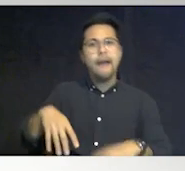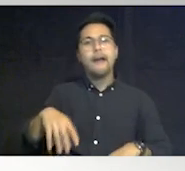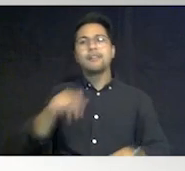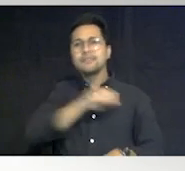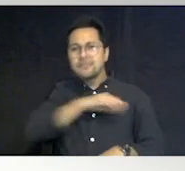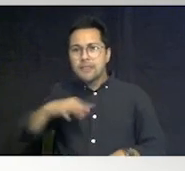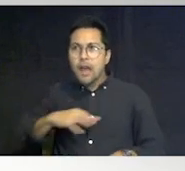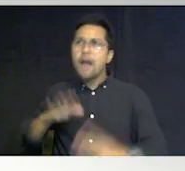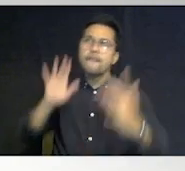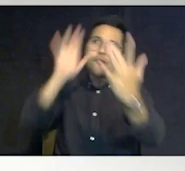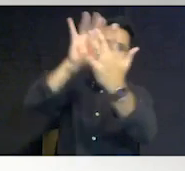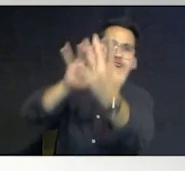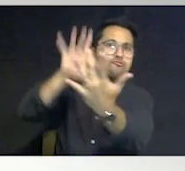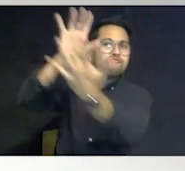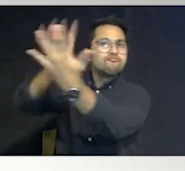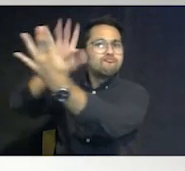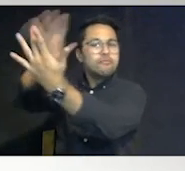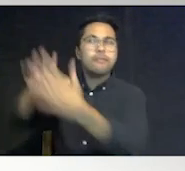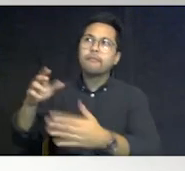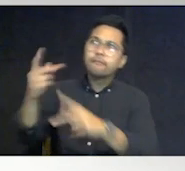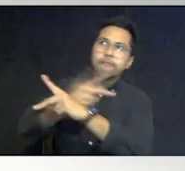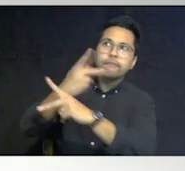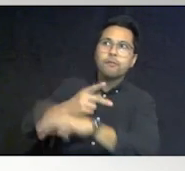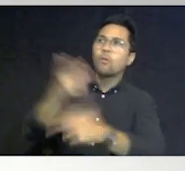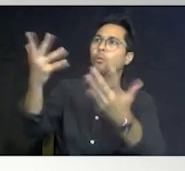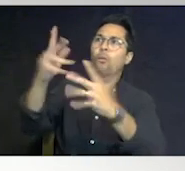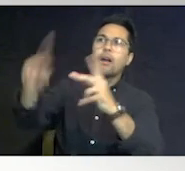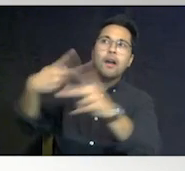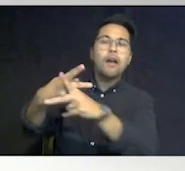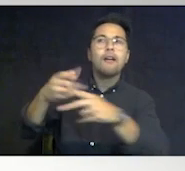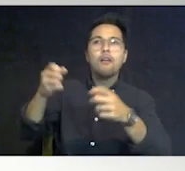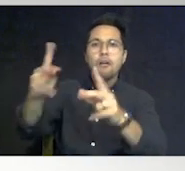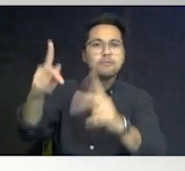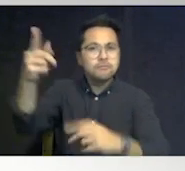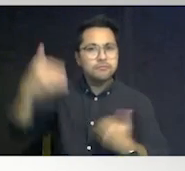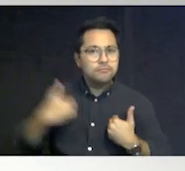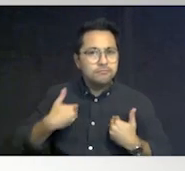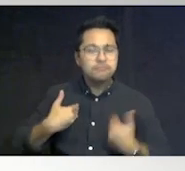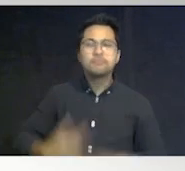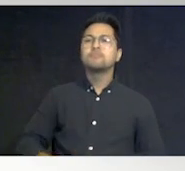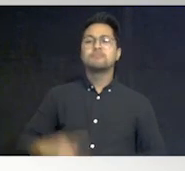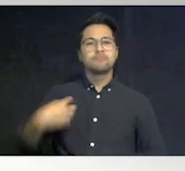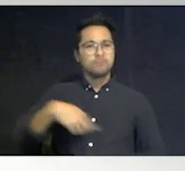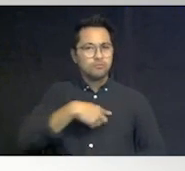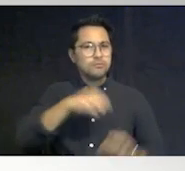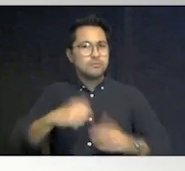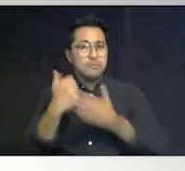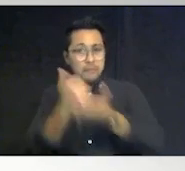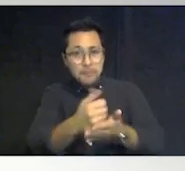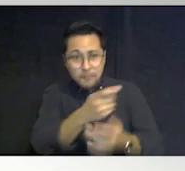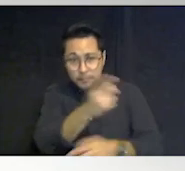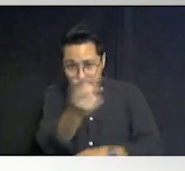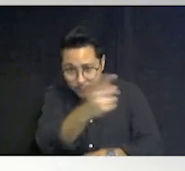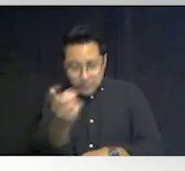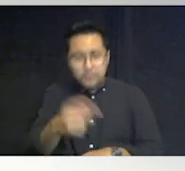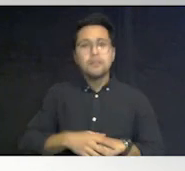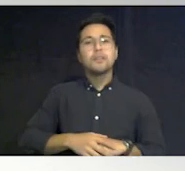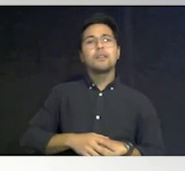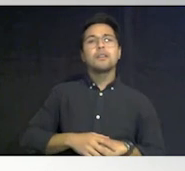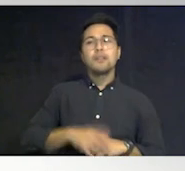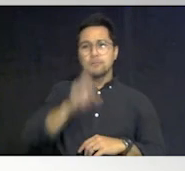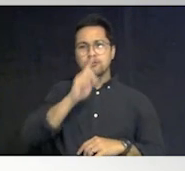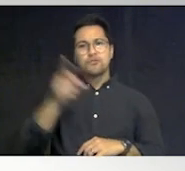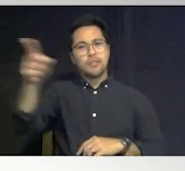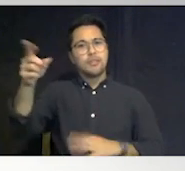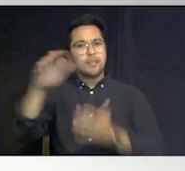educational opportunities are available so that we can be of assistance to the district and making sure that the district is being able to be